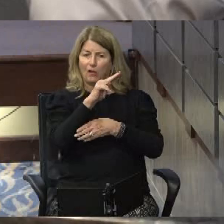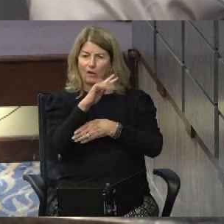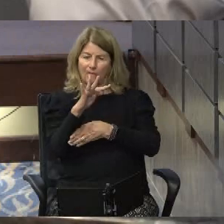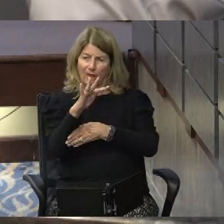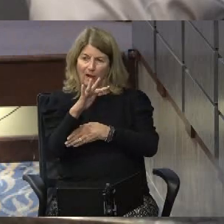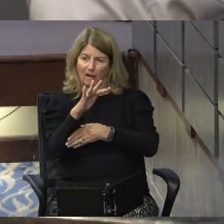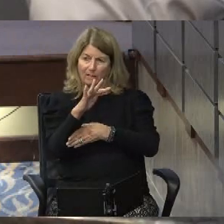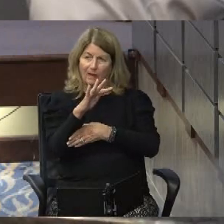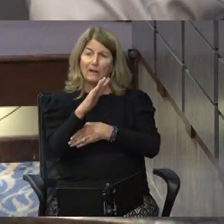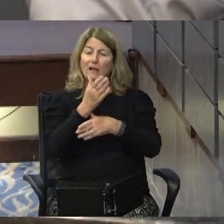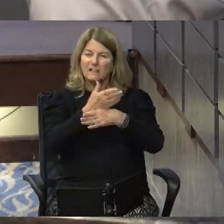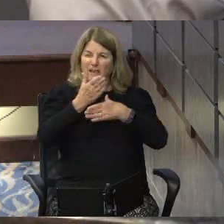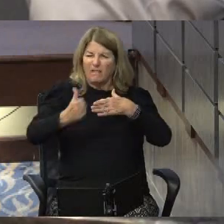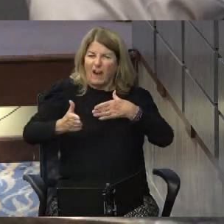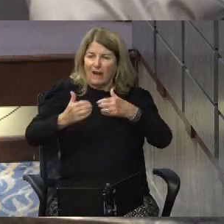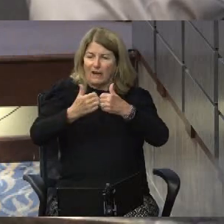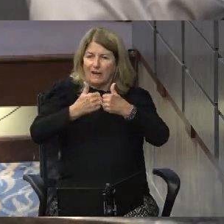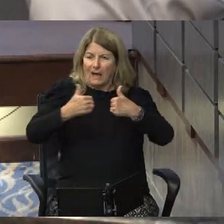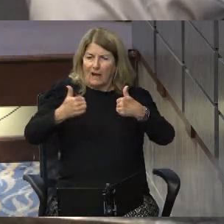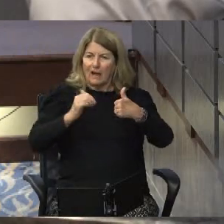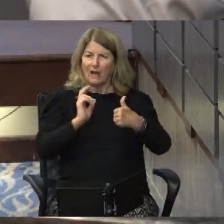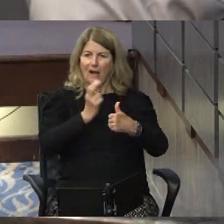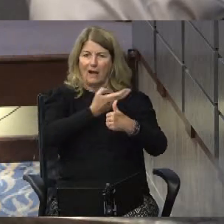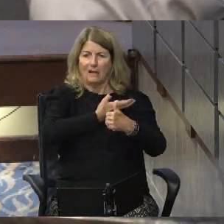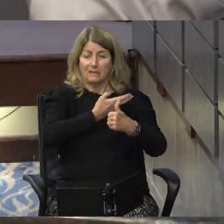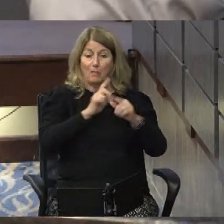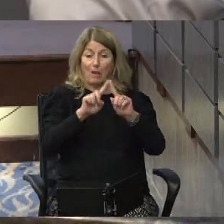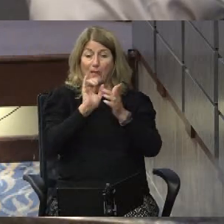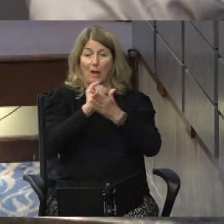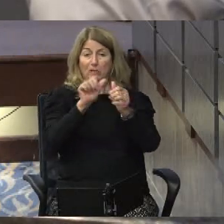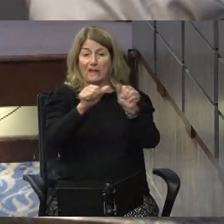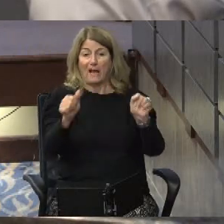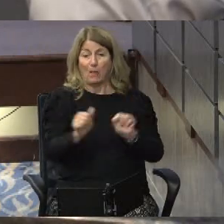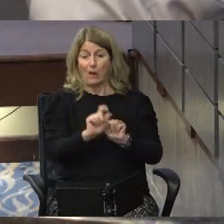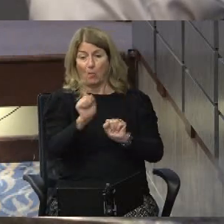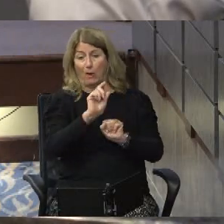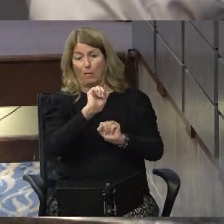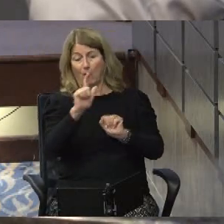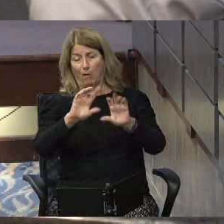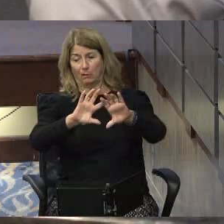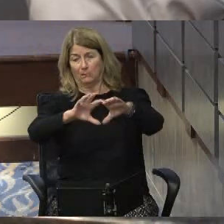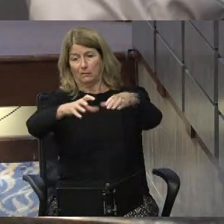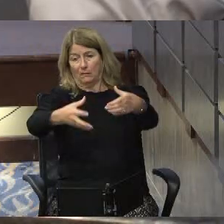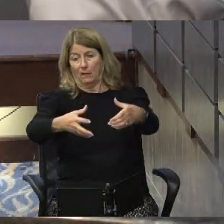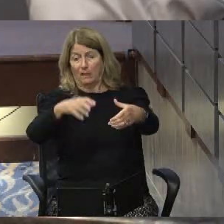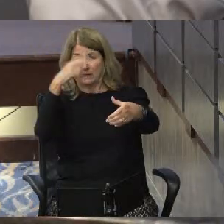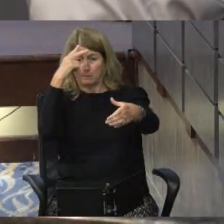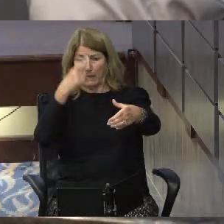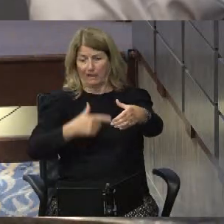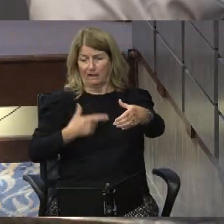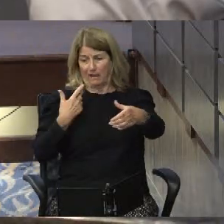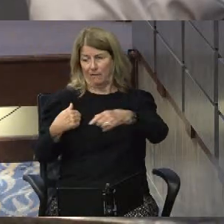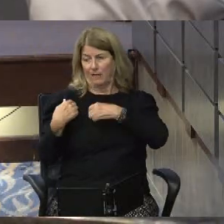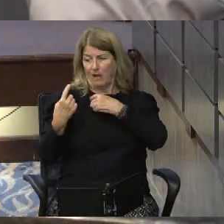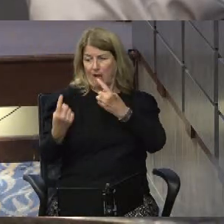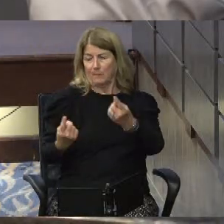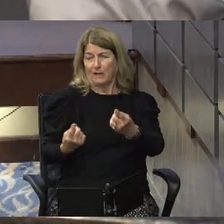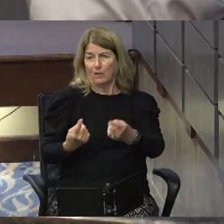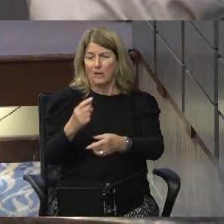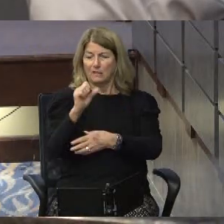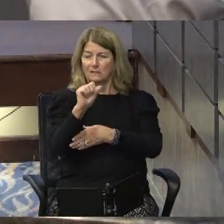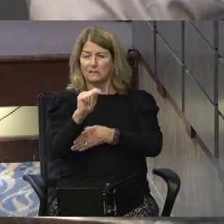was the area where all the Hispanics lived up to St. Francis Catholic